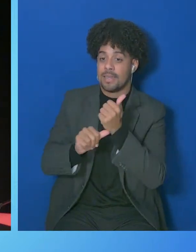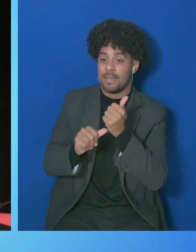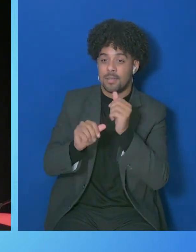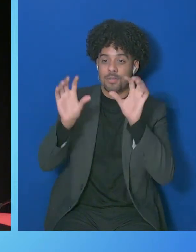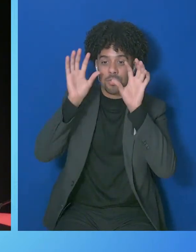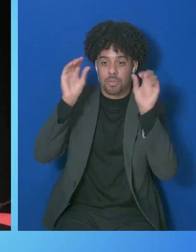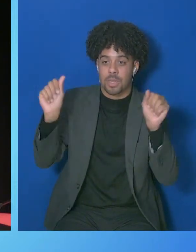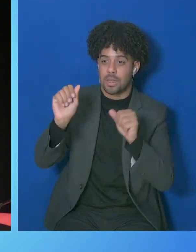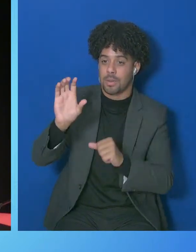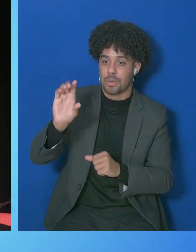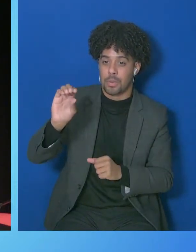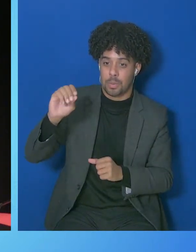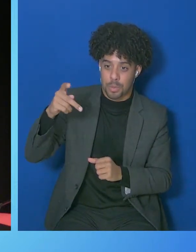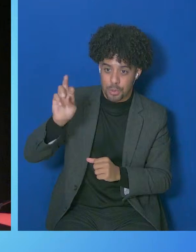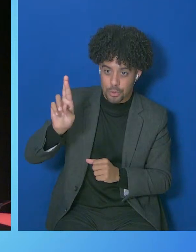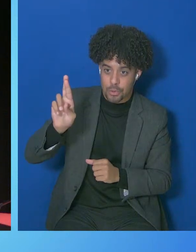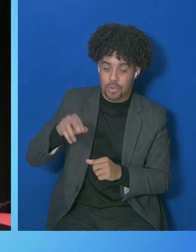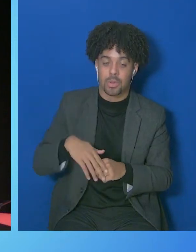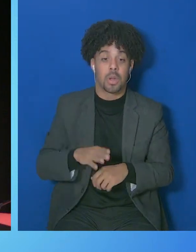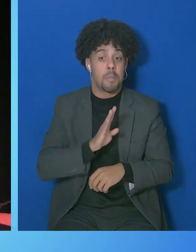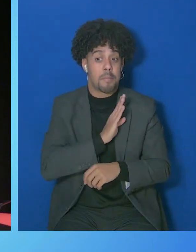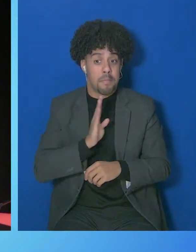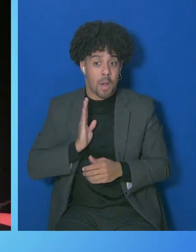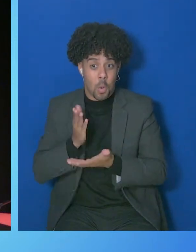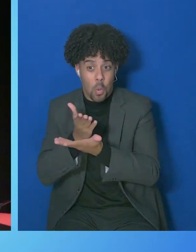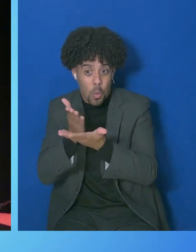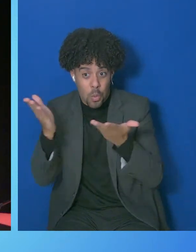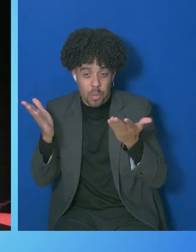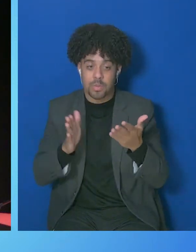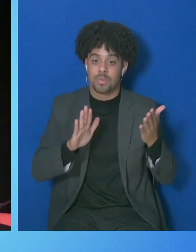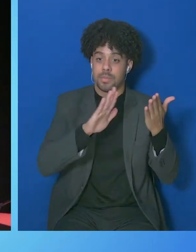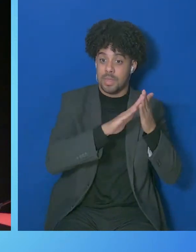of the board and members of the community.